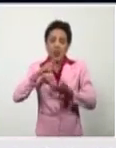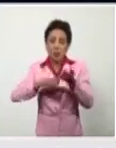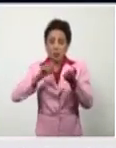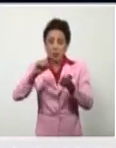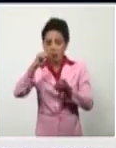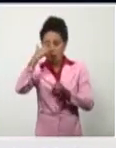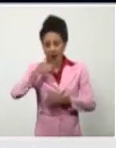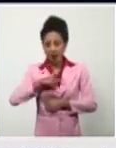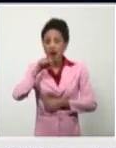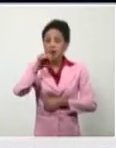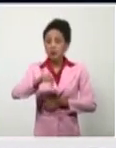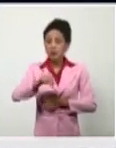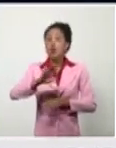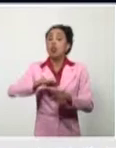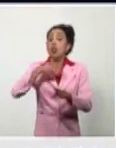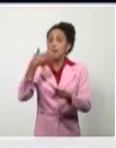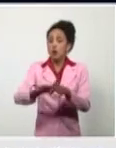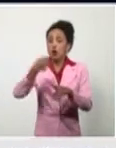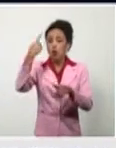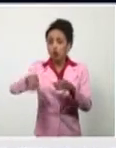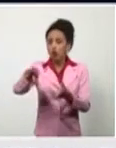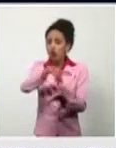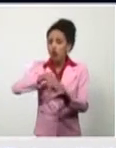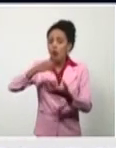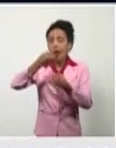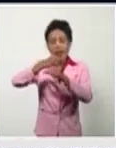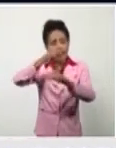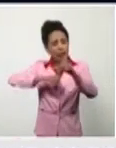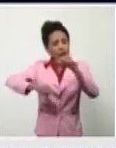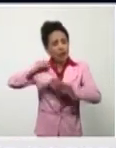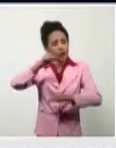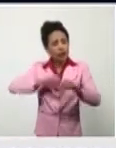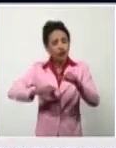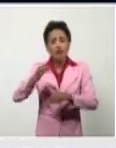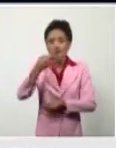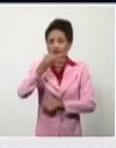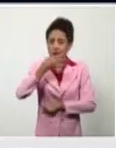afterwards, in the ICA pharmaceutical laboratory